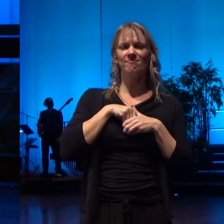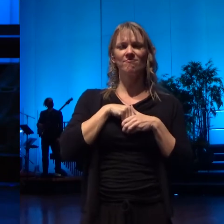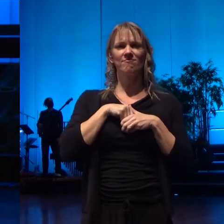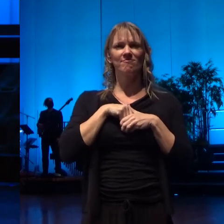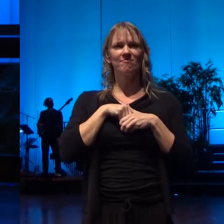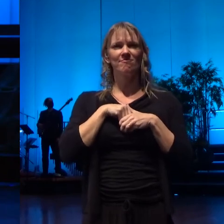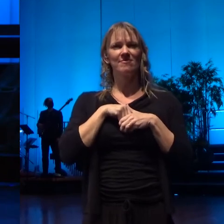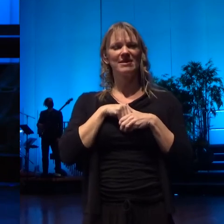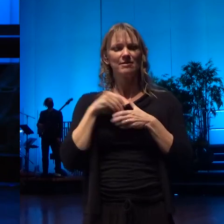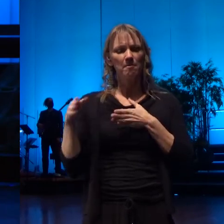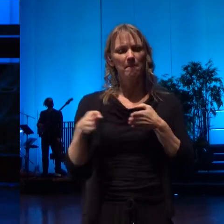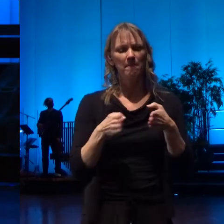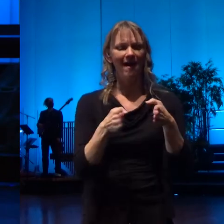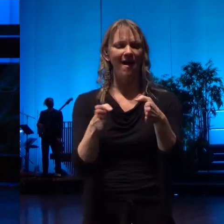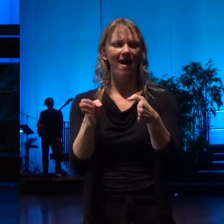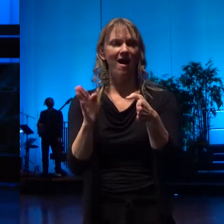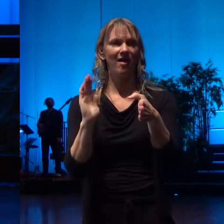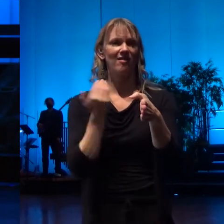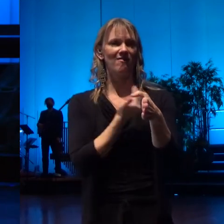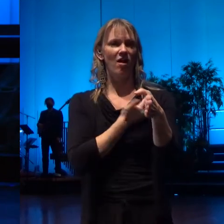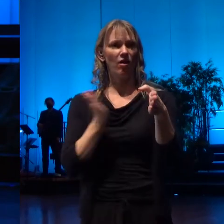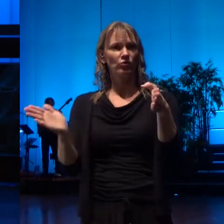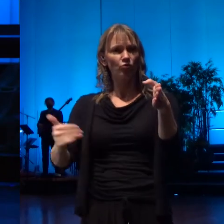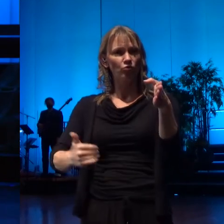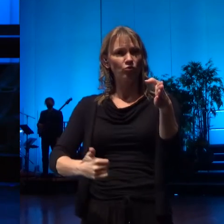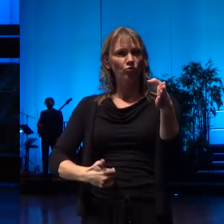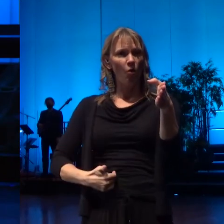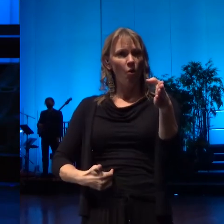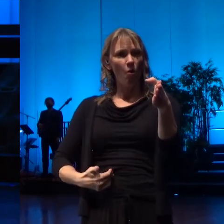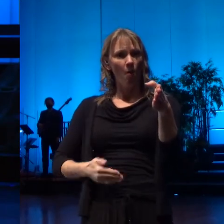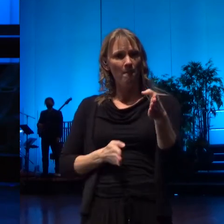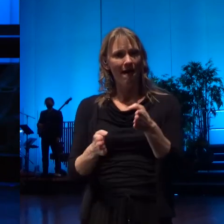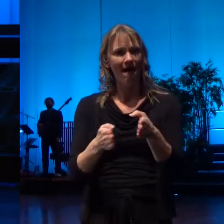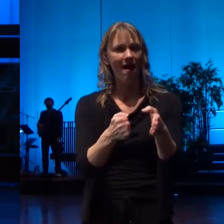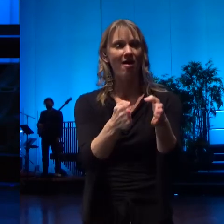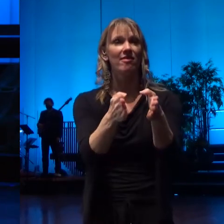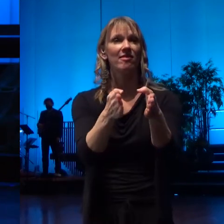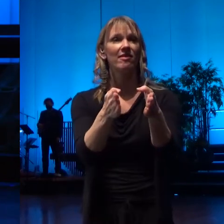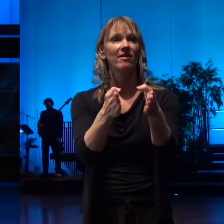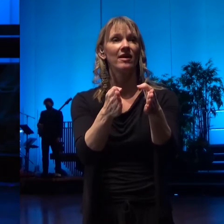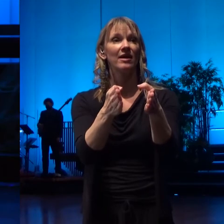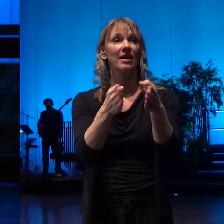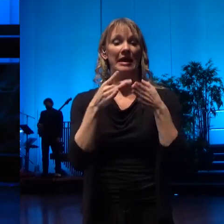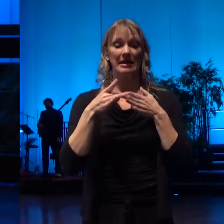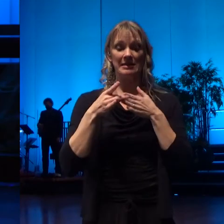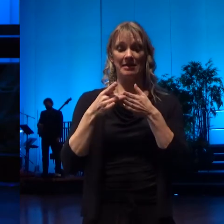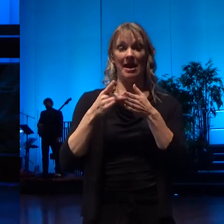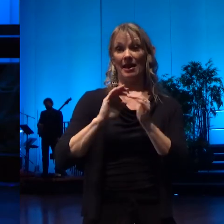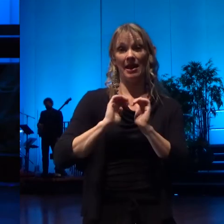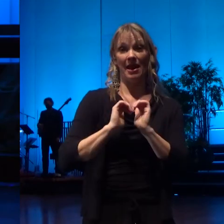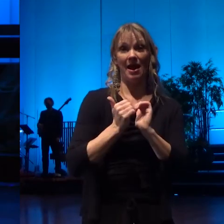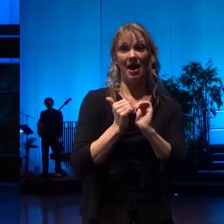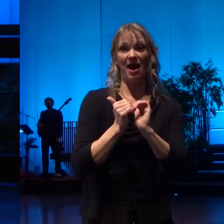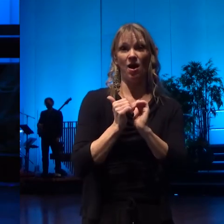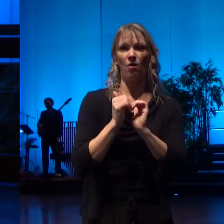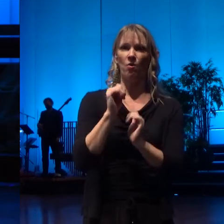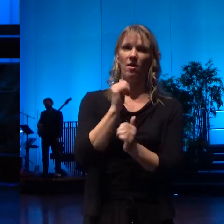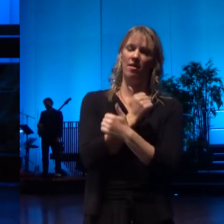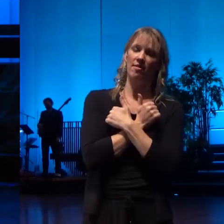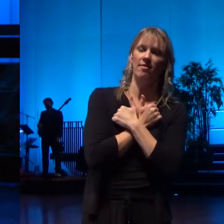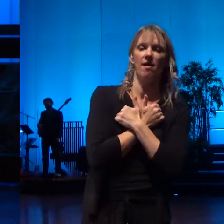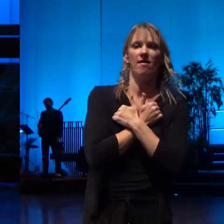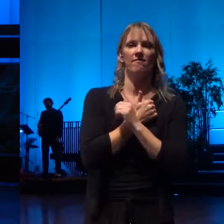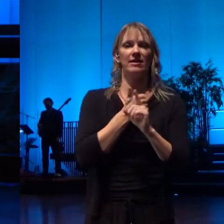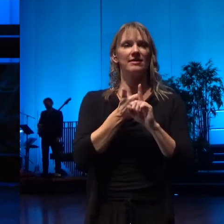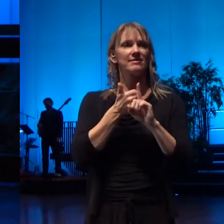it is the pathway of our soul, and it is lit by love itself.